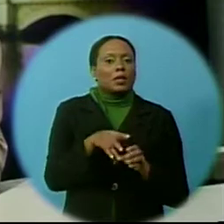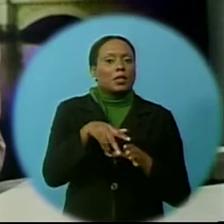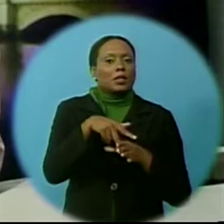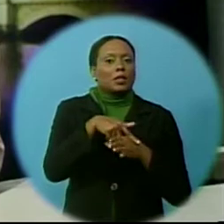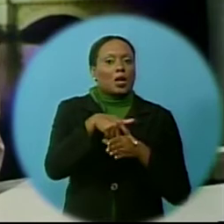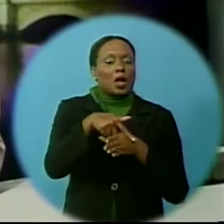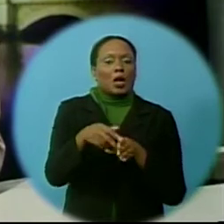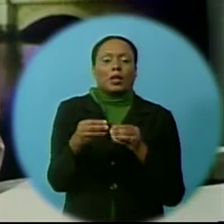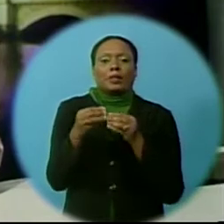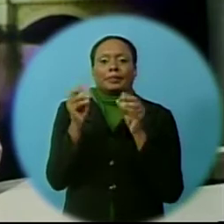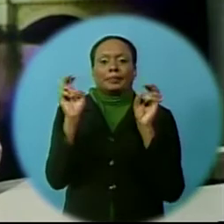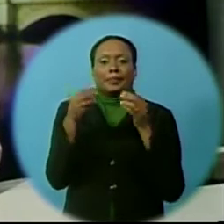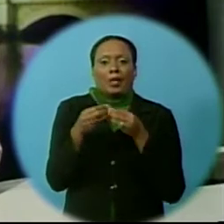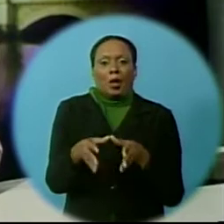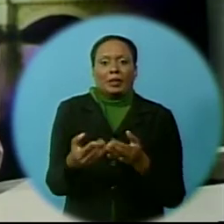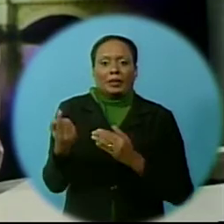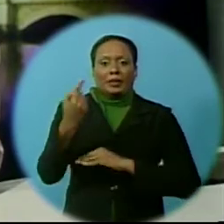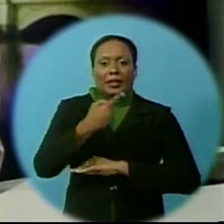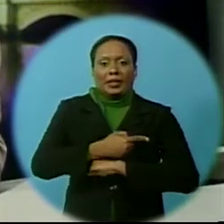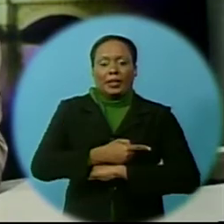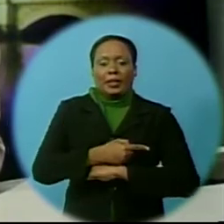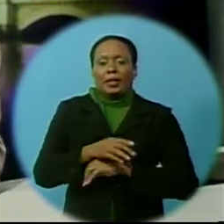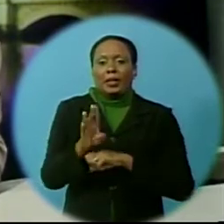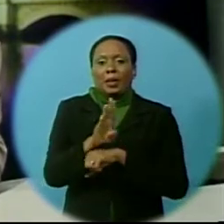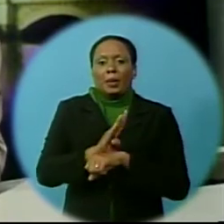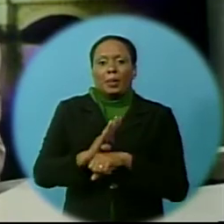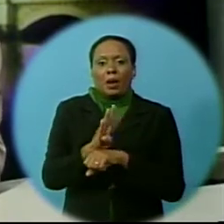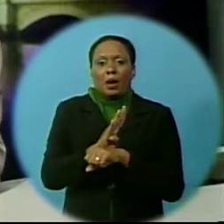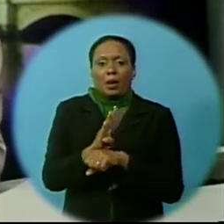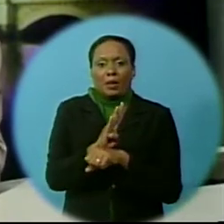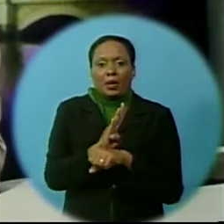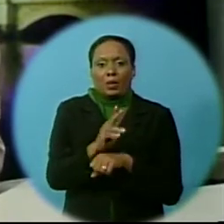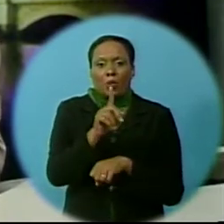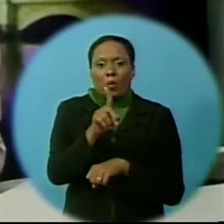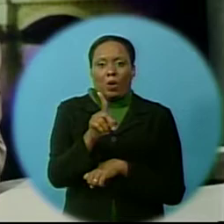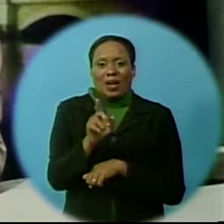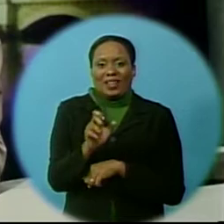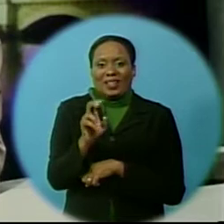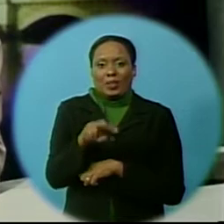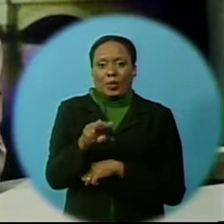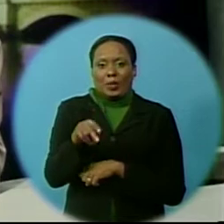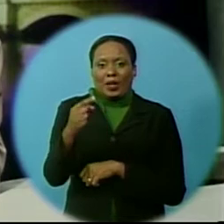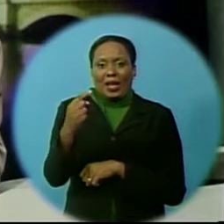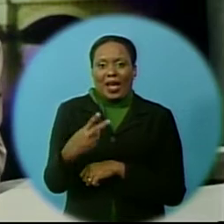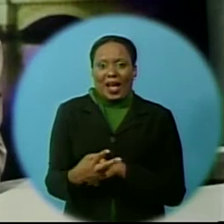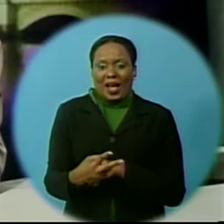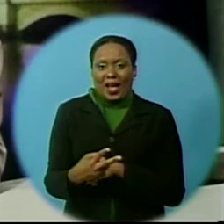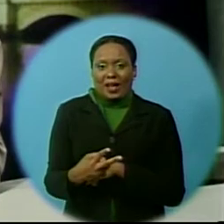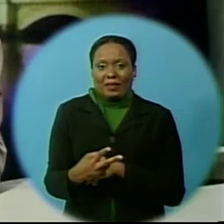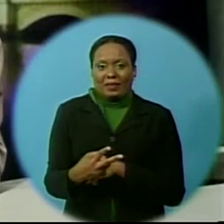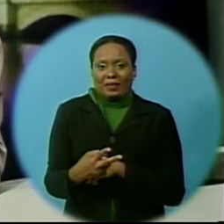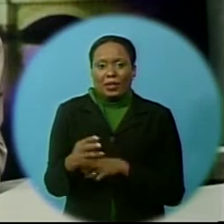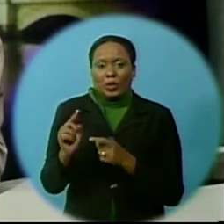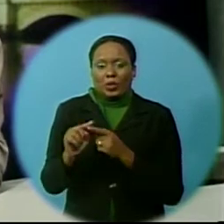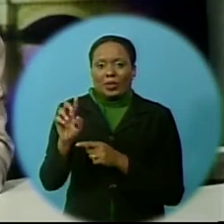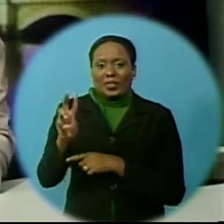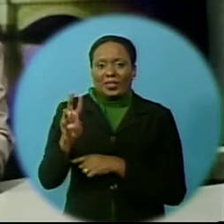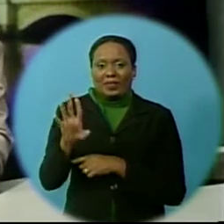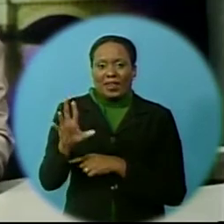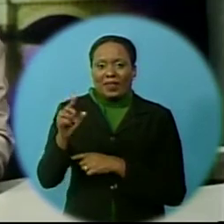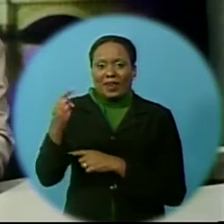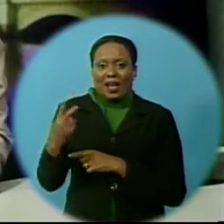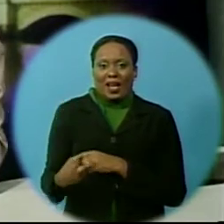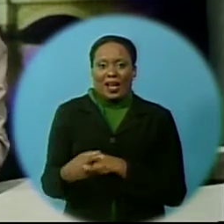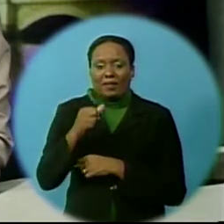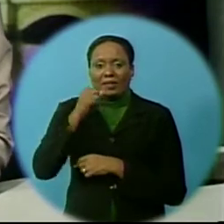lost the Winter's Jockey Challenge race day. The Bajans went down 122.5 to 65.5 last evening at the